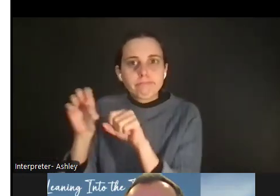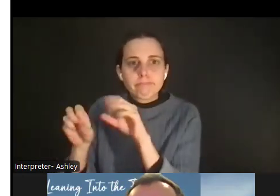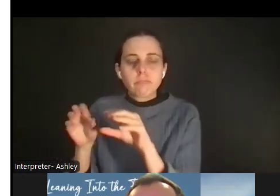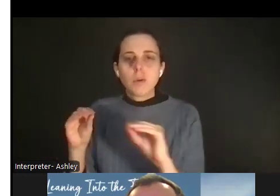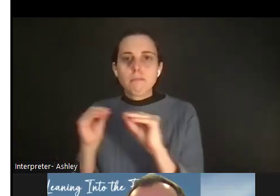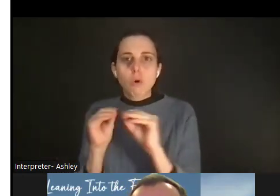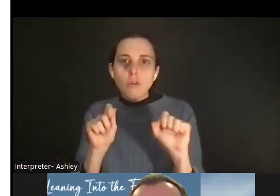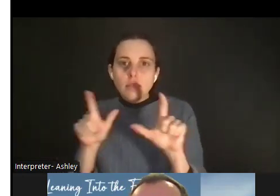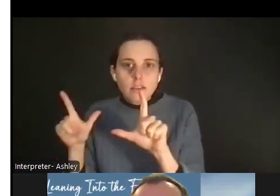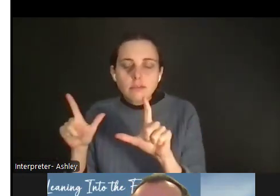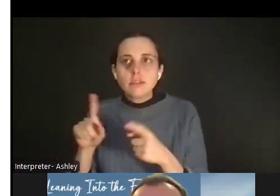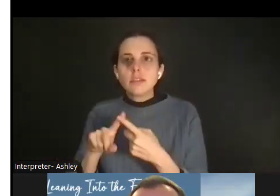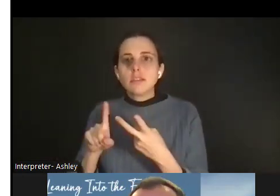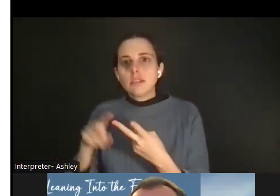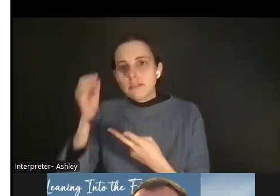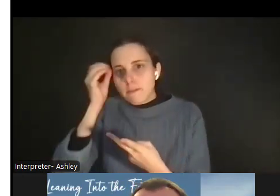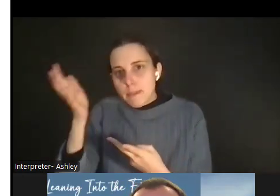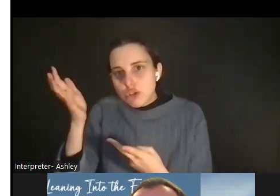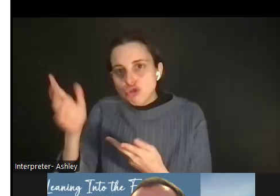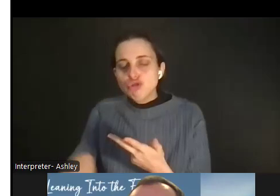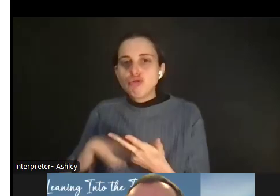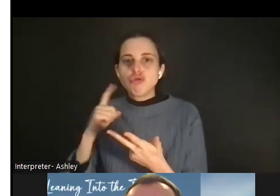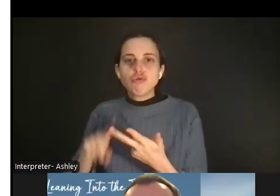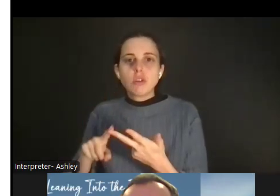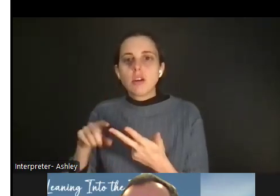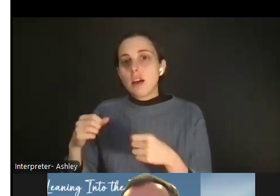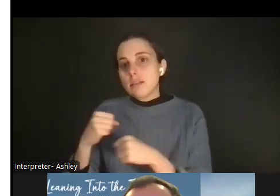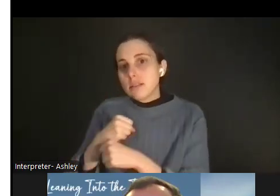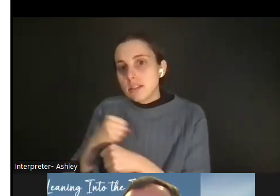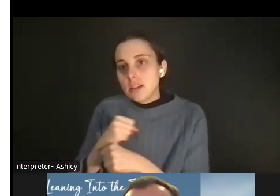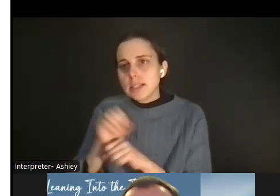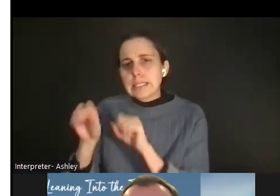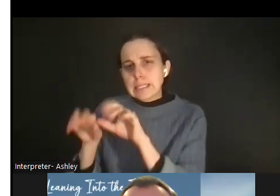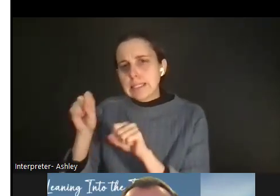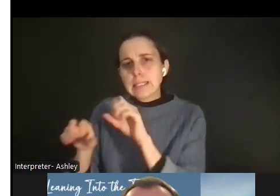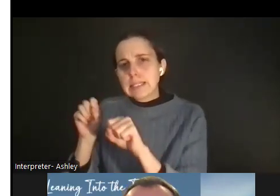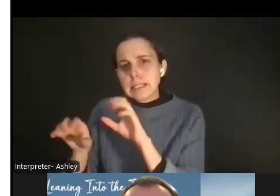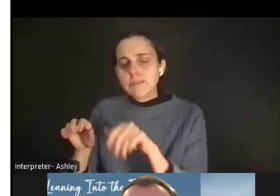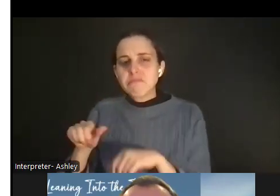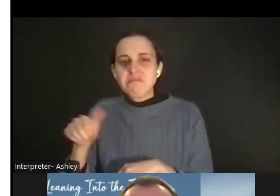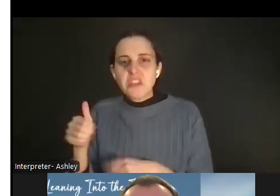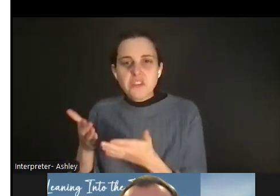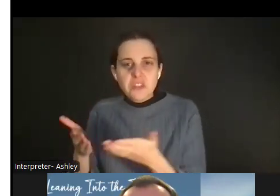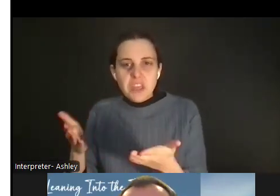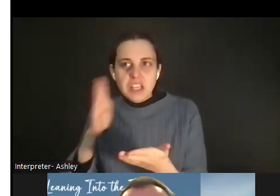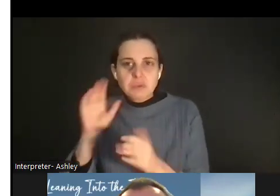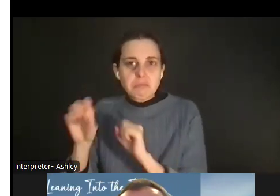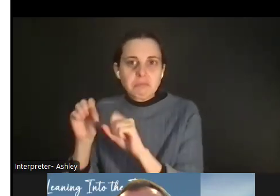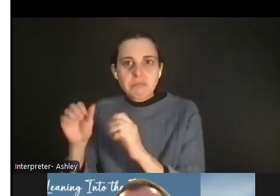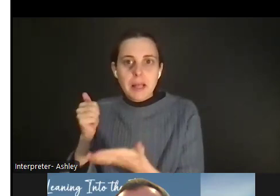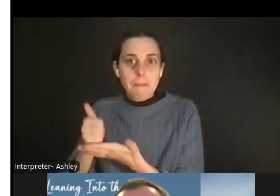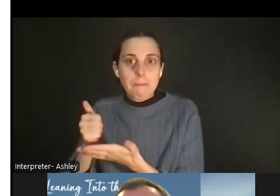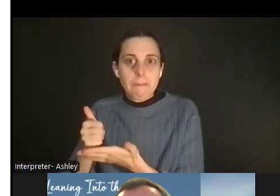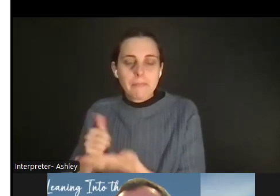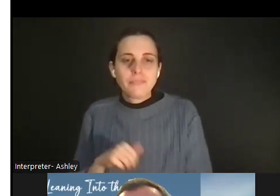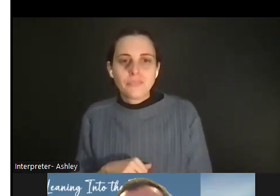frameworks around Lean Six Sigma, statistics and some other fun stuff that we teach in Six Sigma.